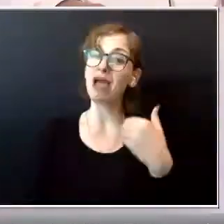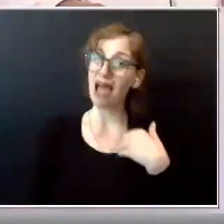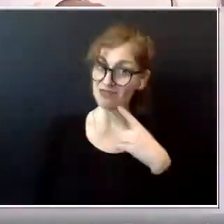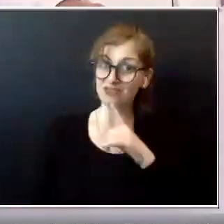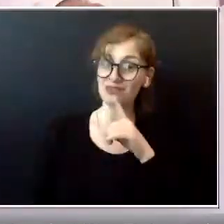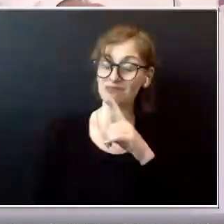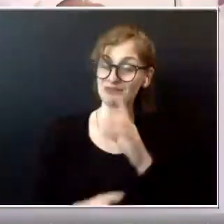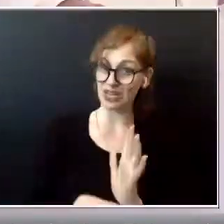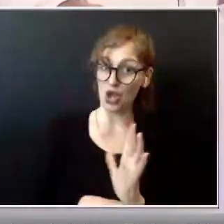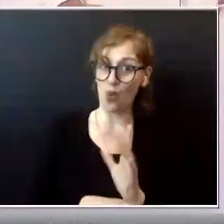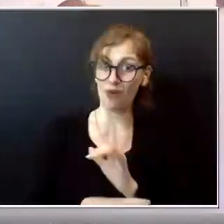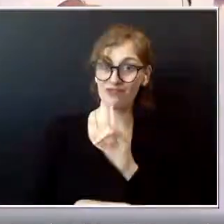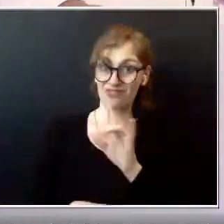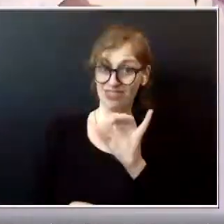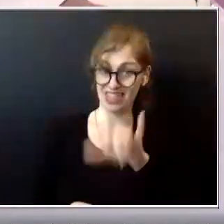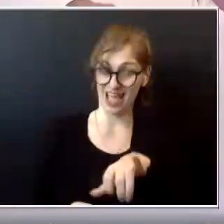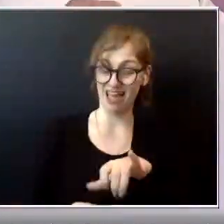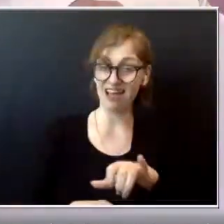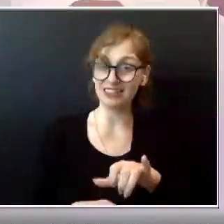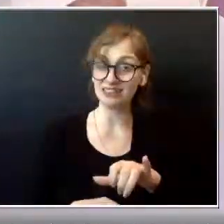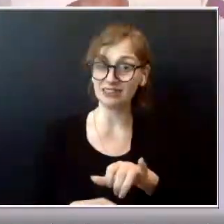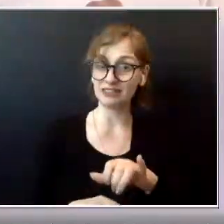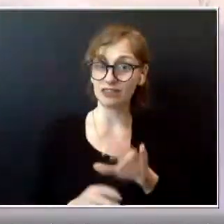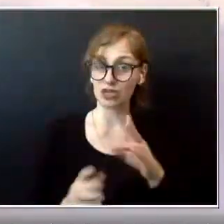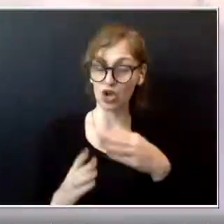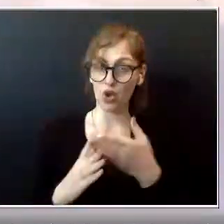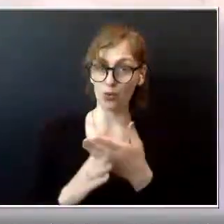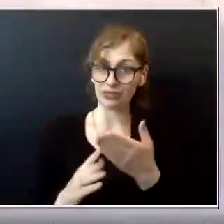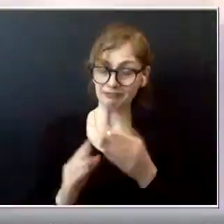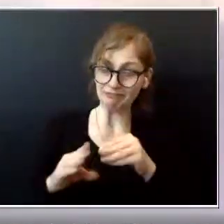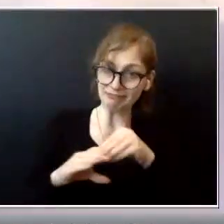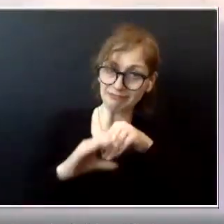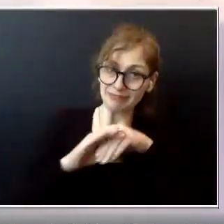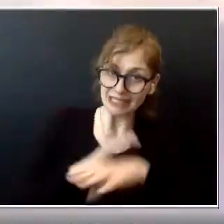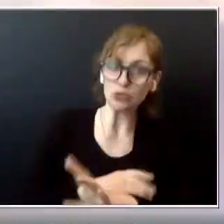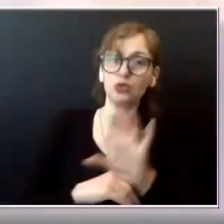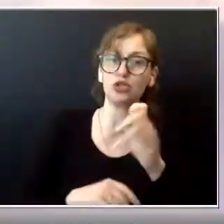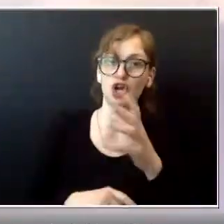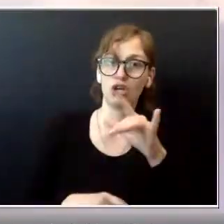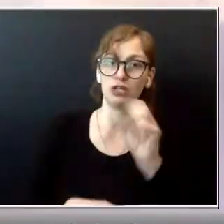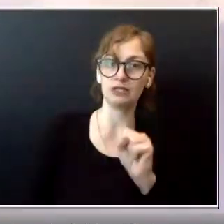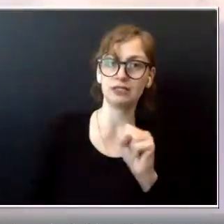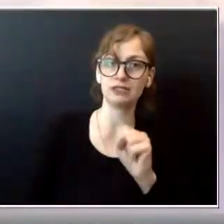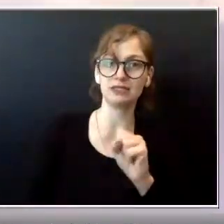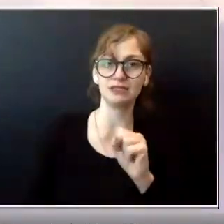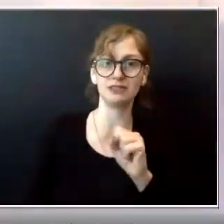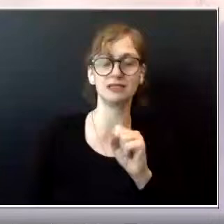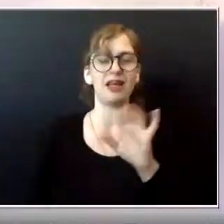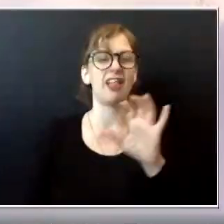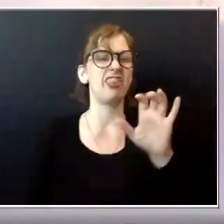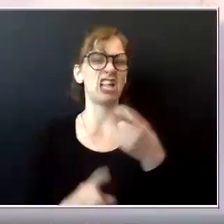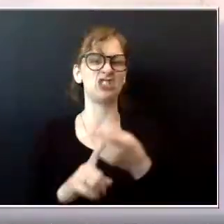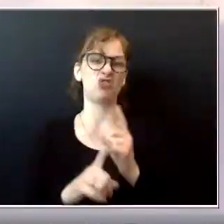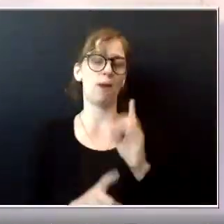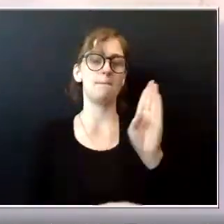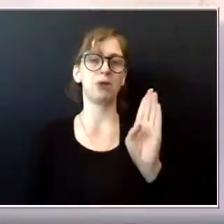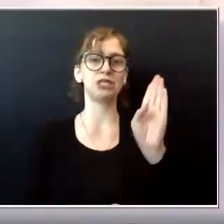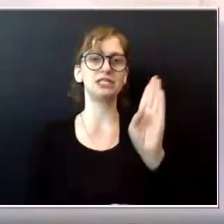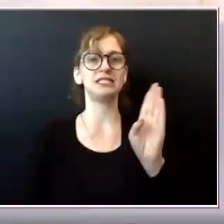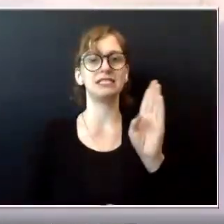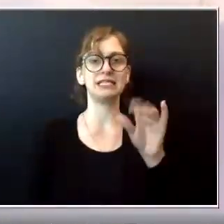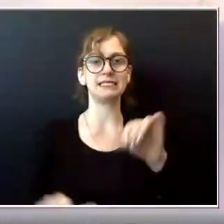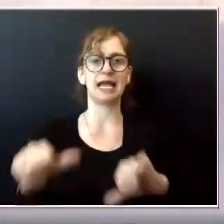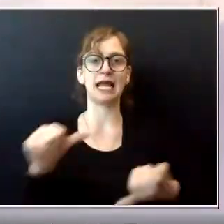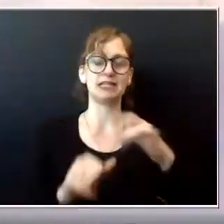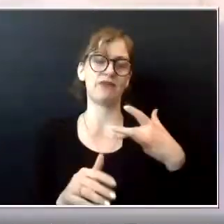Charles. This is so cool to see. This is from Boston Scientific Cardiology. What are we seeing